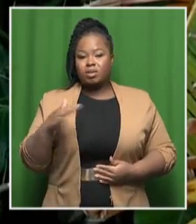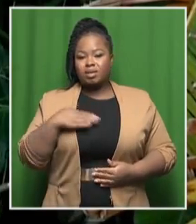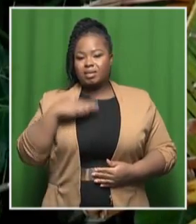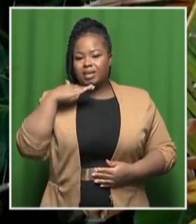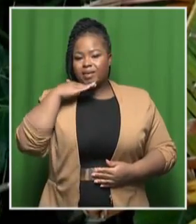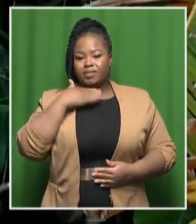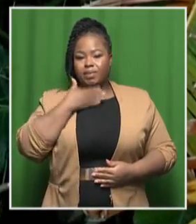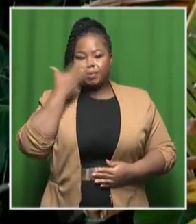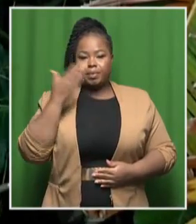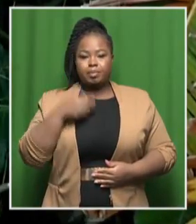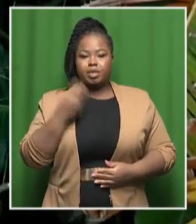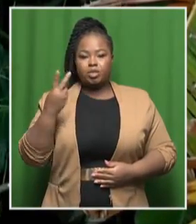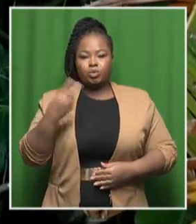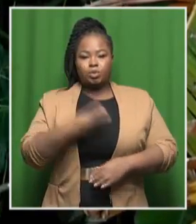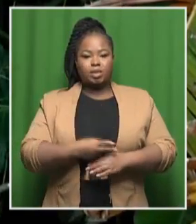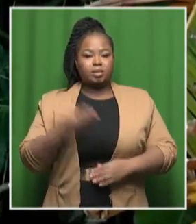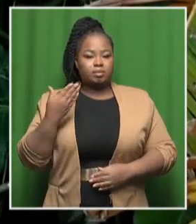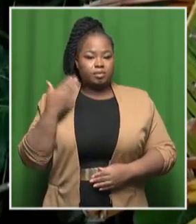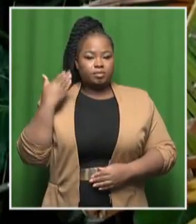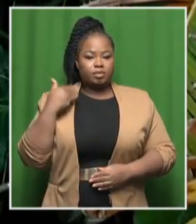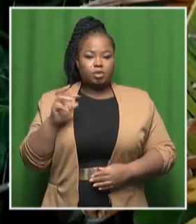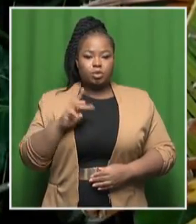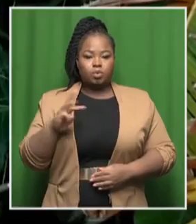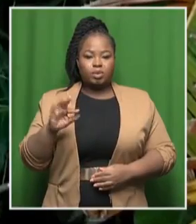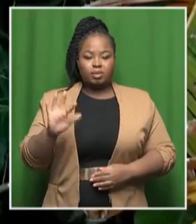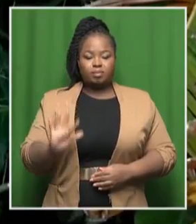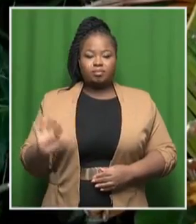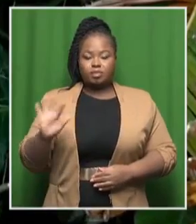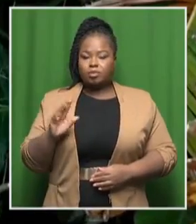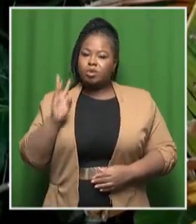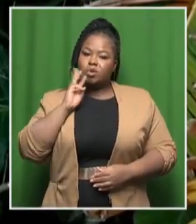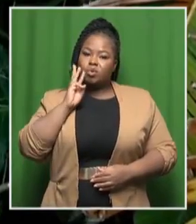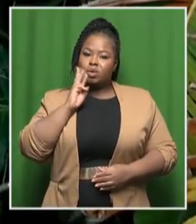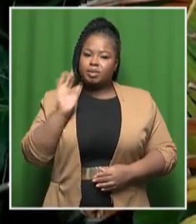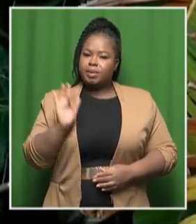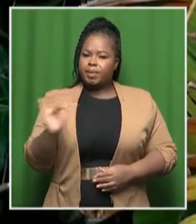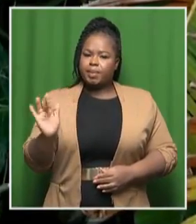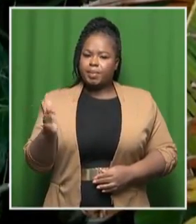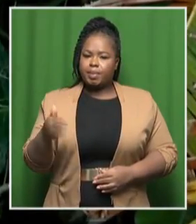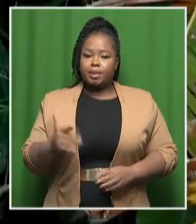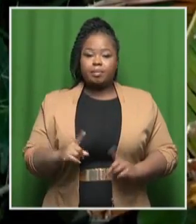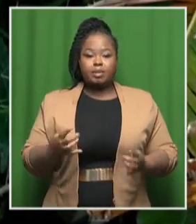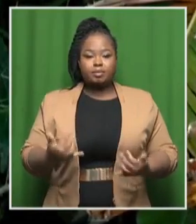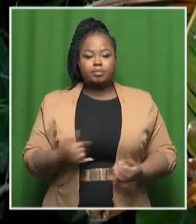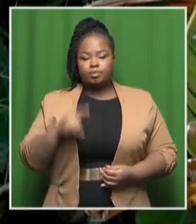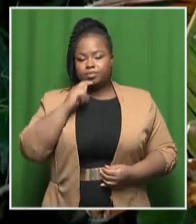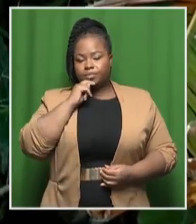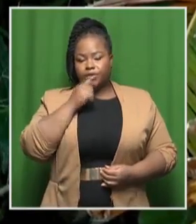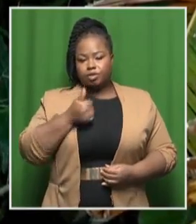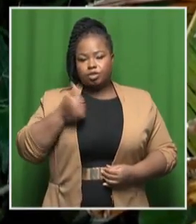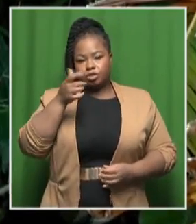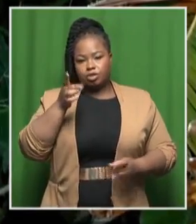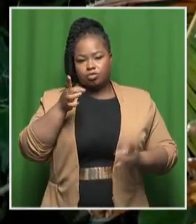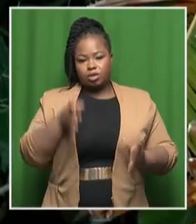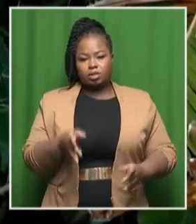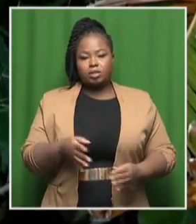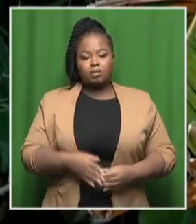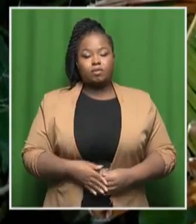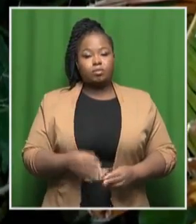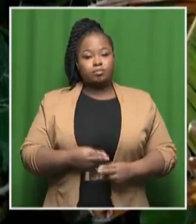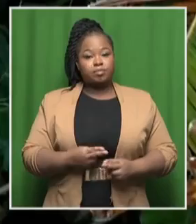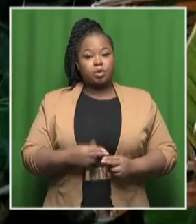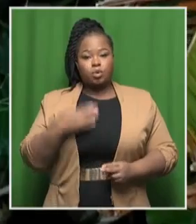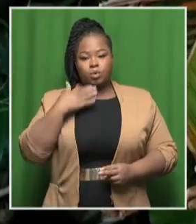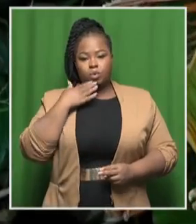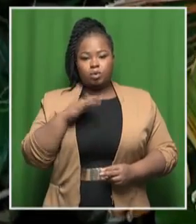Just about 2 days ago, Leanne, we had the western side of the Metro without water. But joining me this morning is the Senior Director for Water and Sanitation in the Metro, Mr.